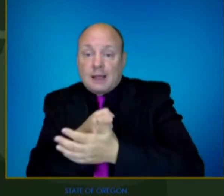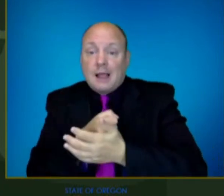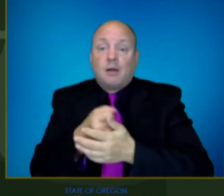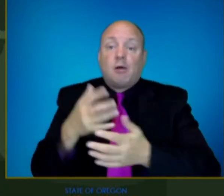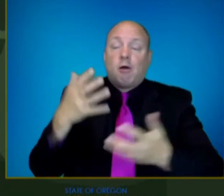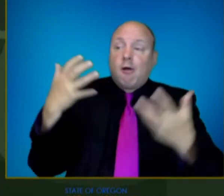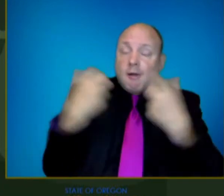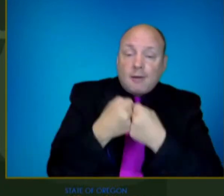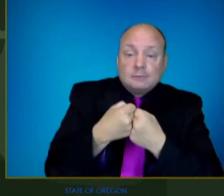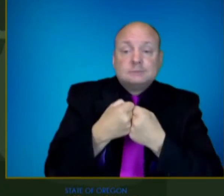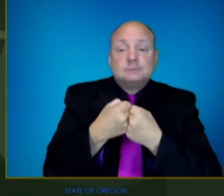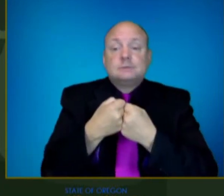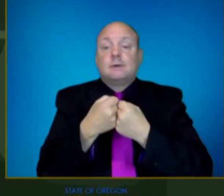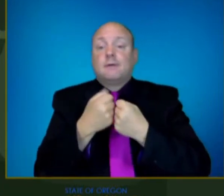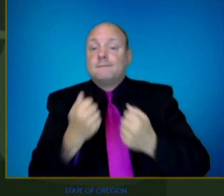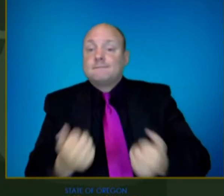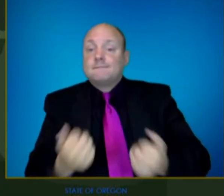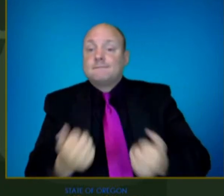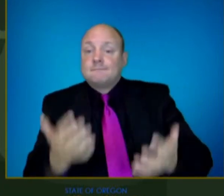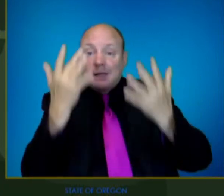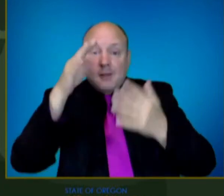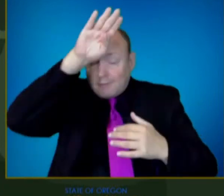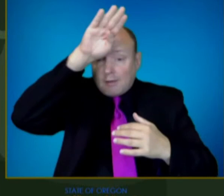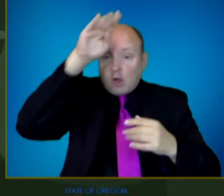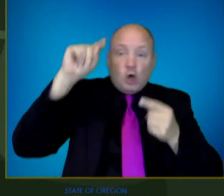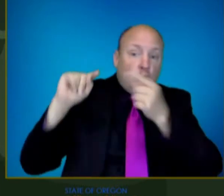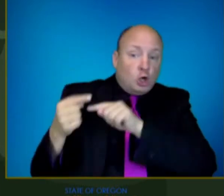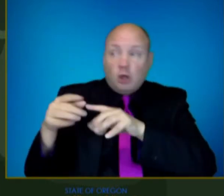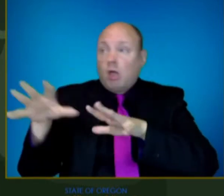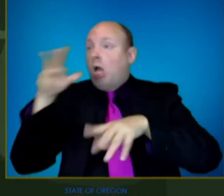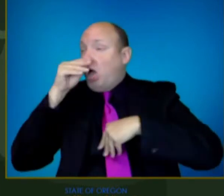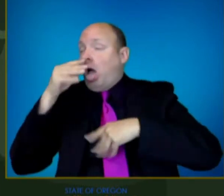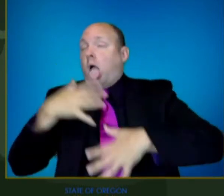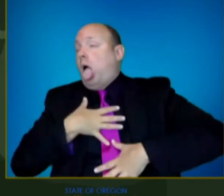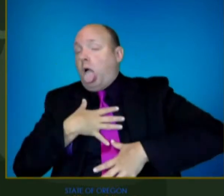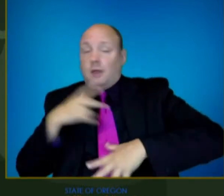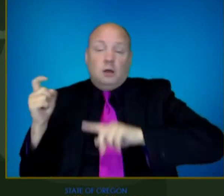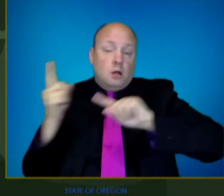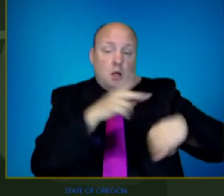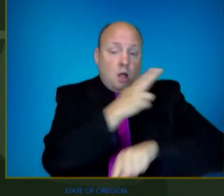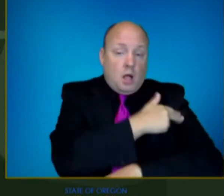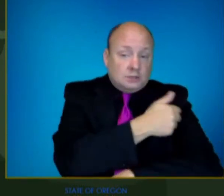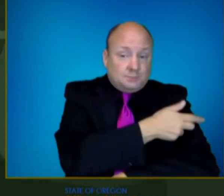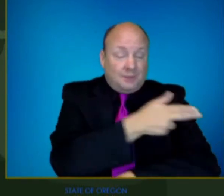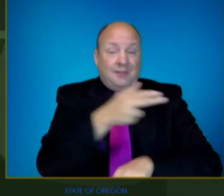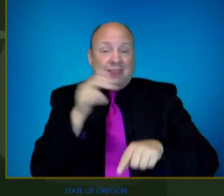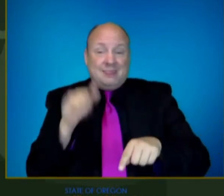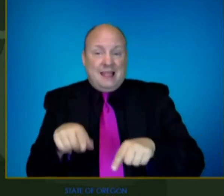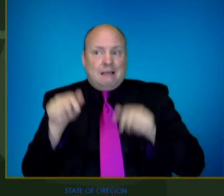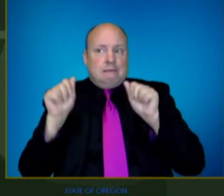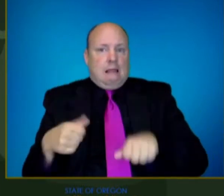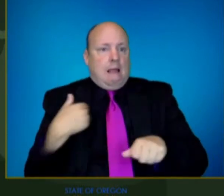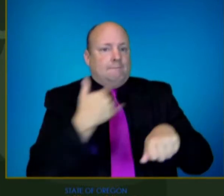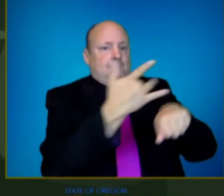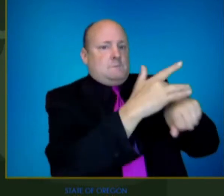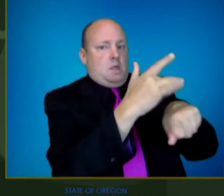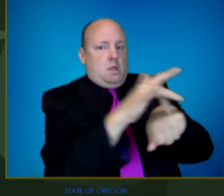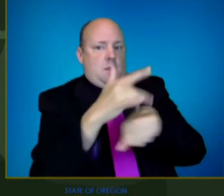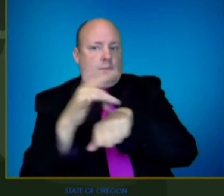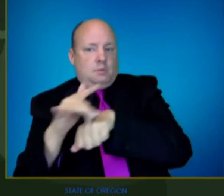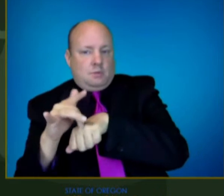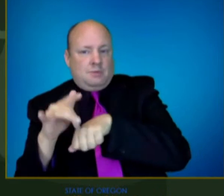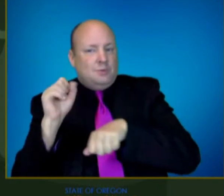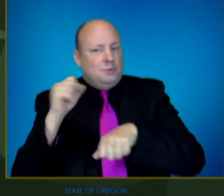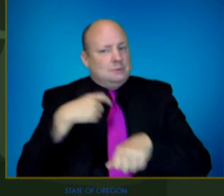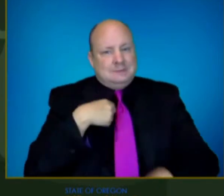or if we have a firefighter who's severely injured, that those folks can access medical care. So that is why I'm taking this